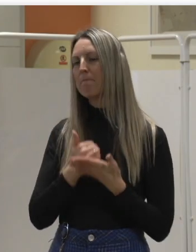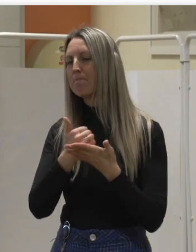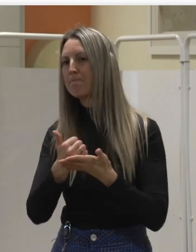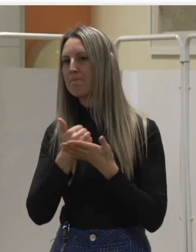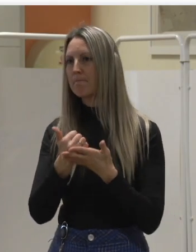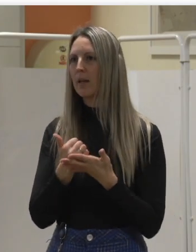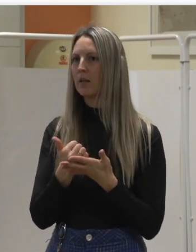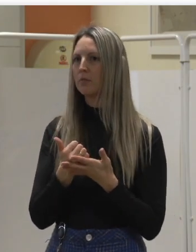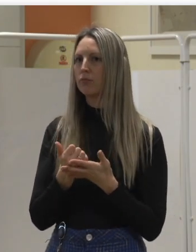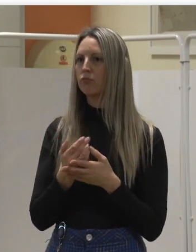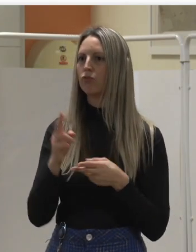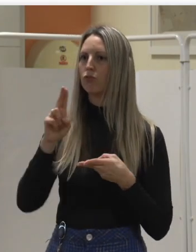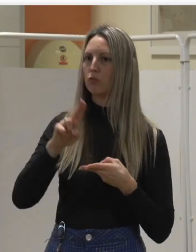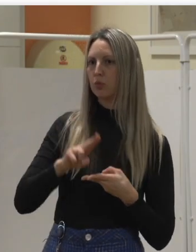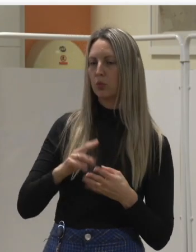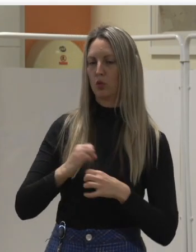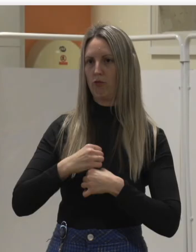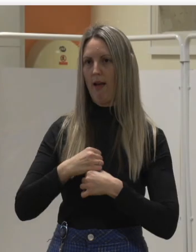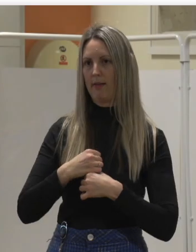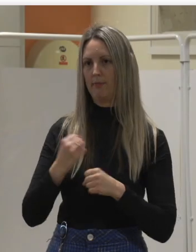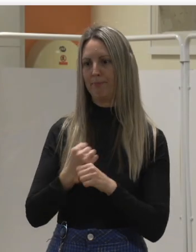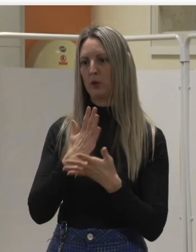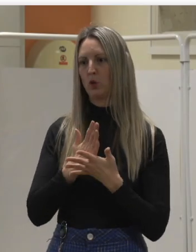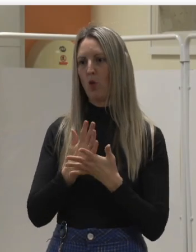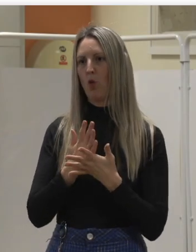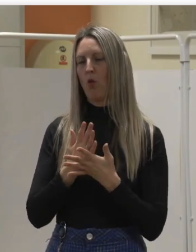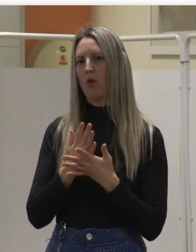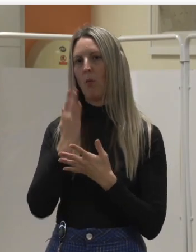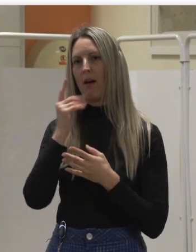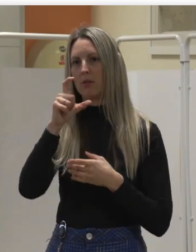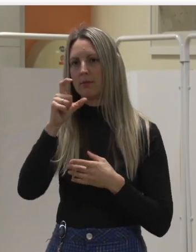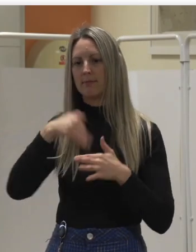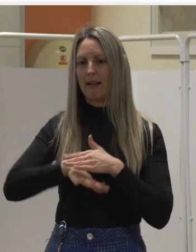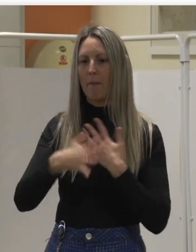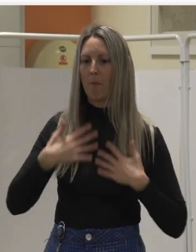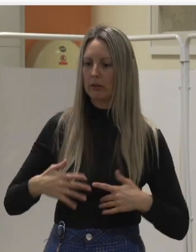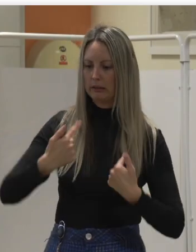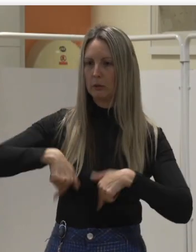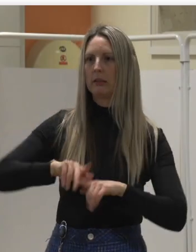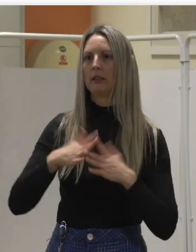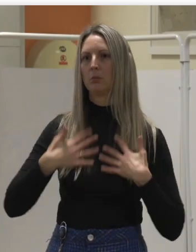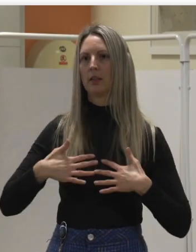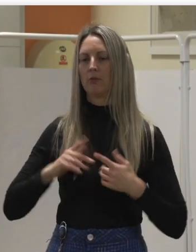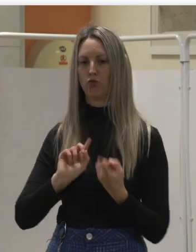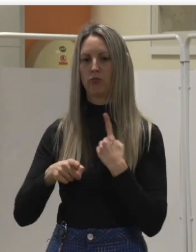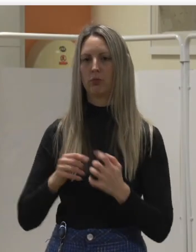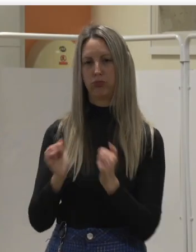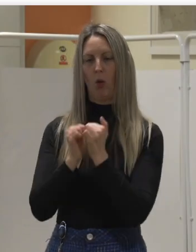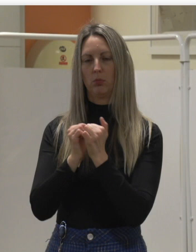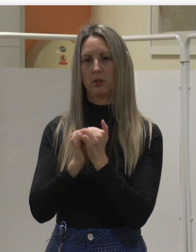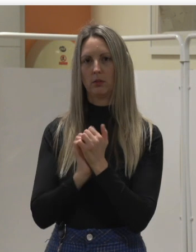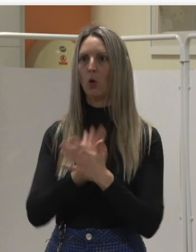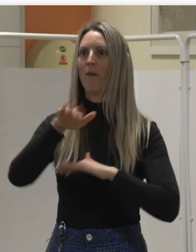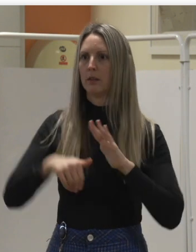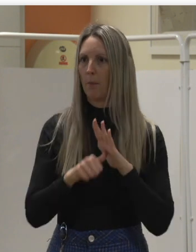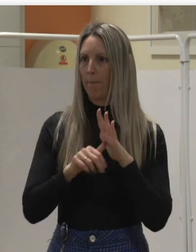we have appropriate response when we need that stress response. We all need stress response because it's protective.